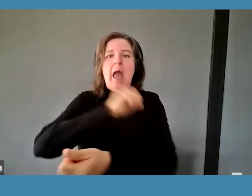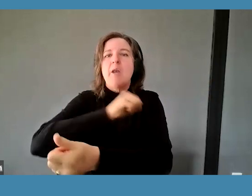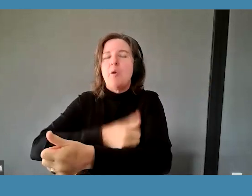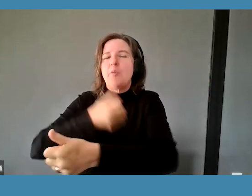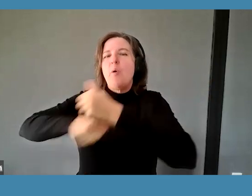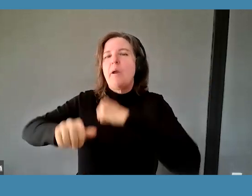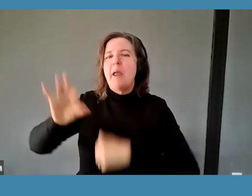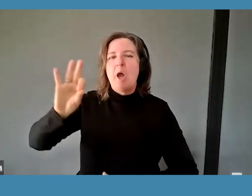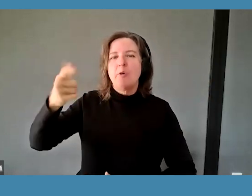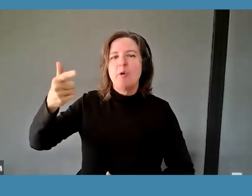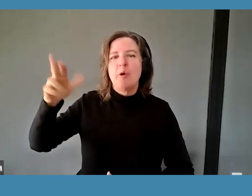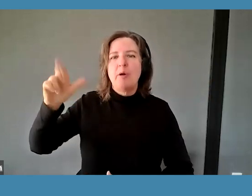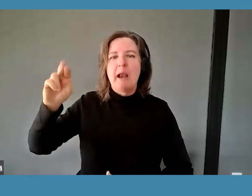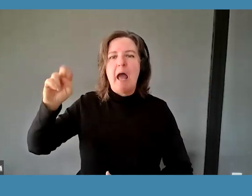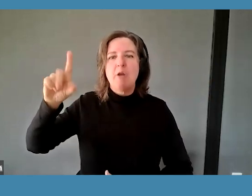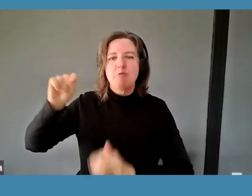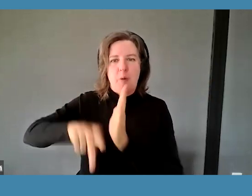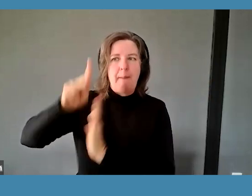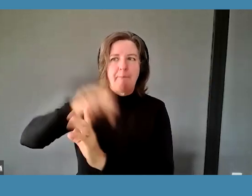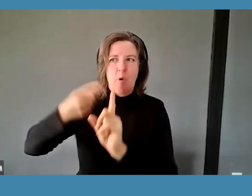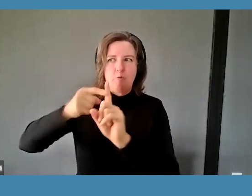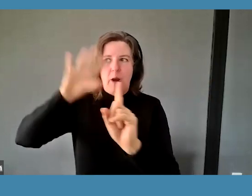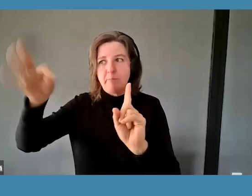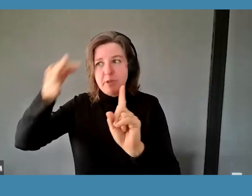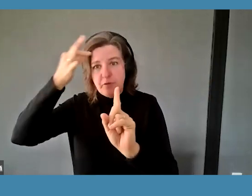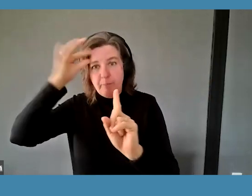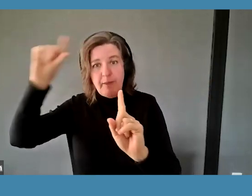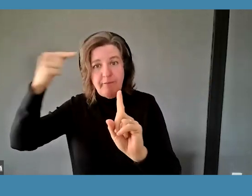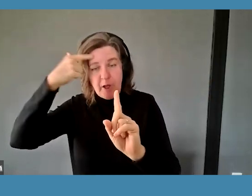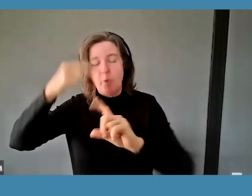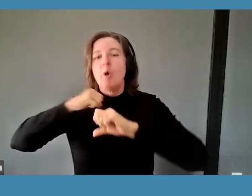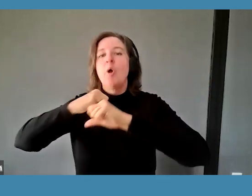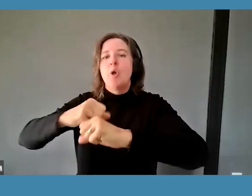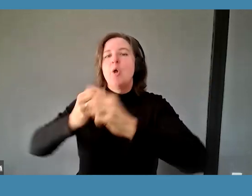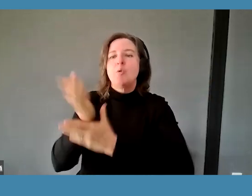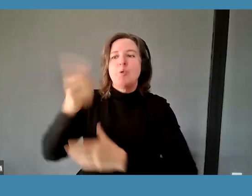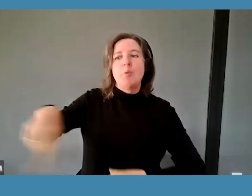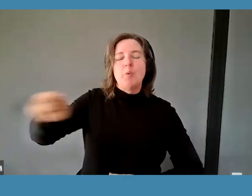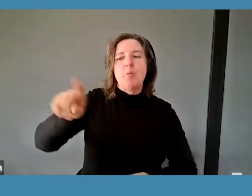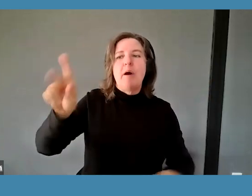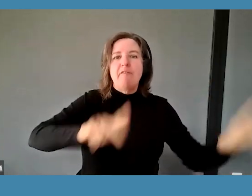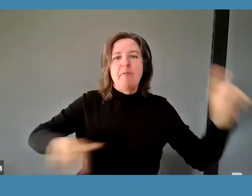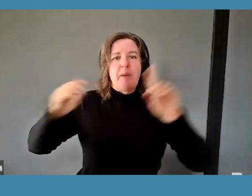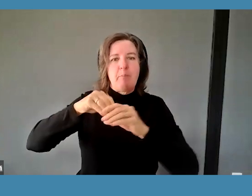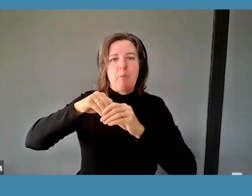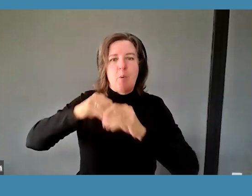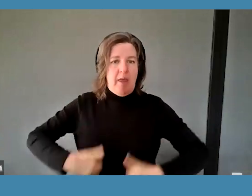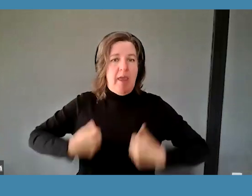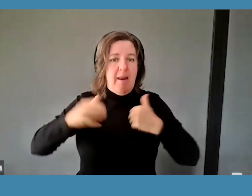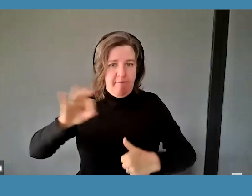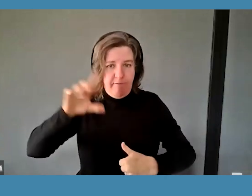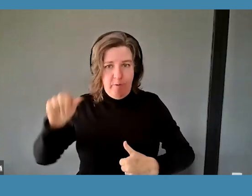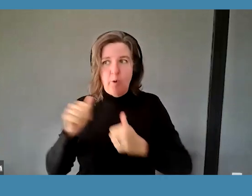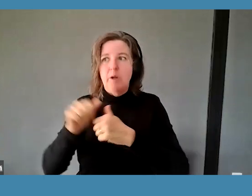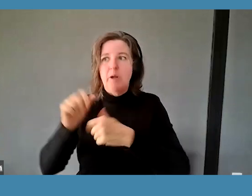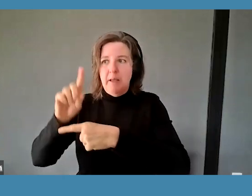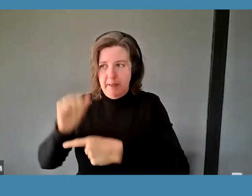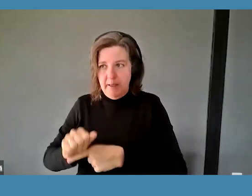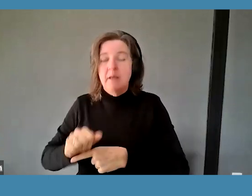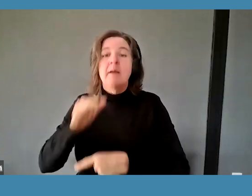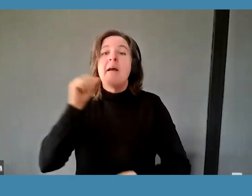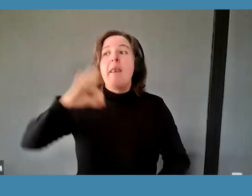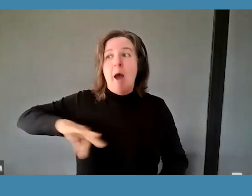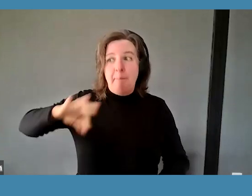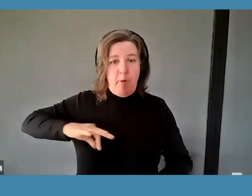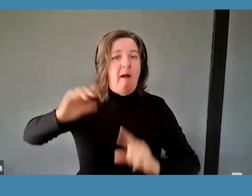government to protect the rights of Floridians with disabilities. We're a nonprofit, and we've been a nonprofit in Florida since